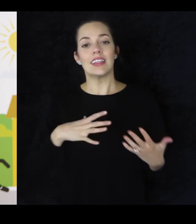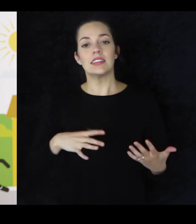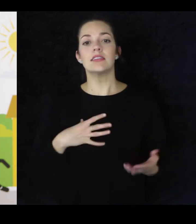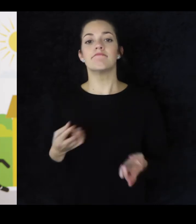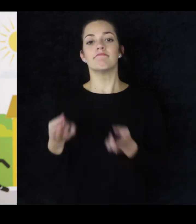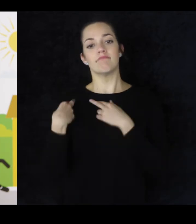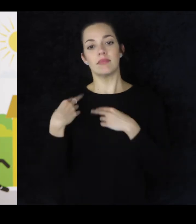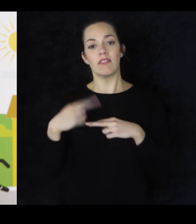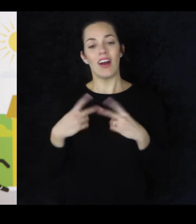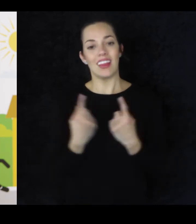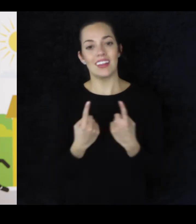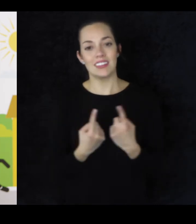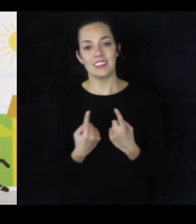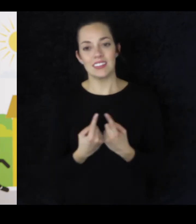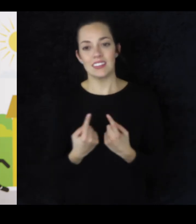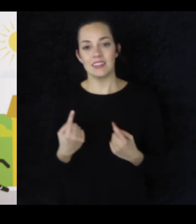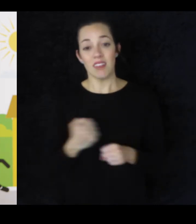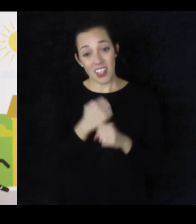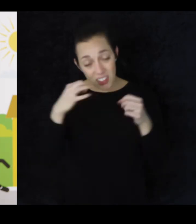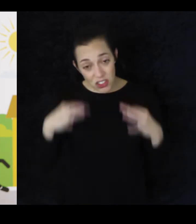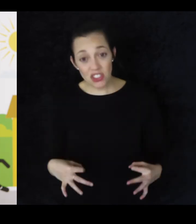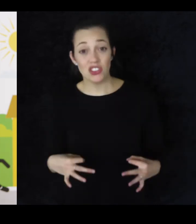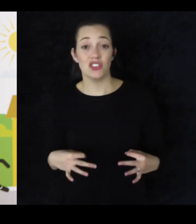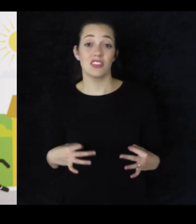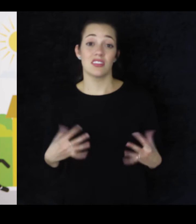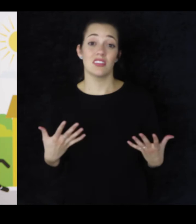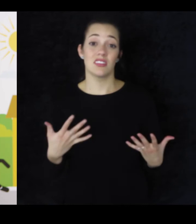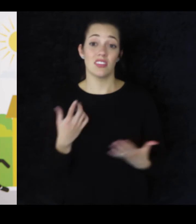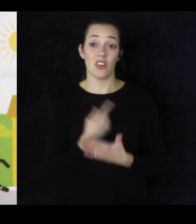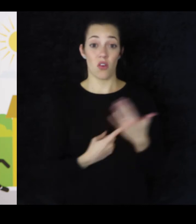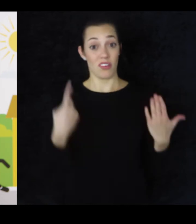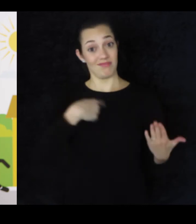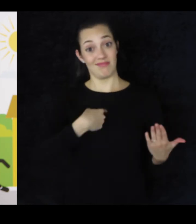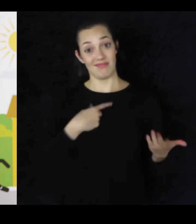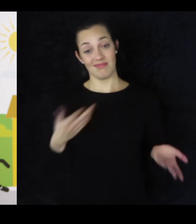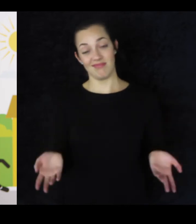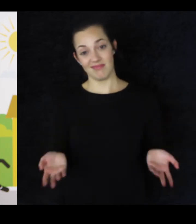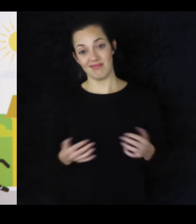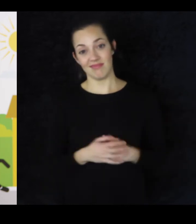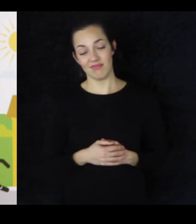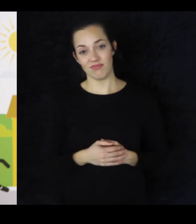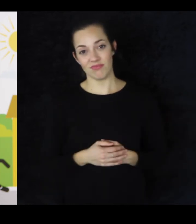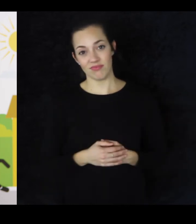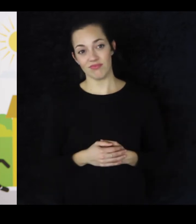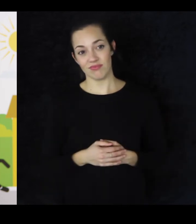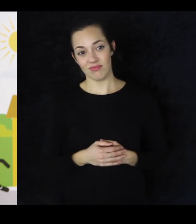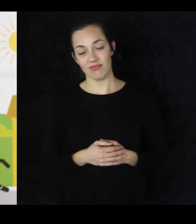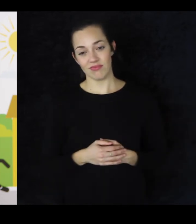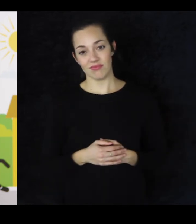by yourself and make decisions. You're the only one. And